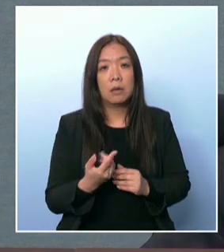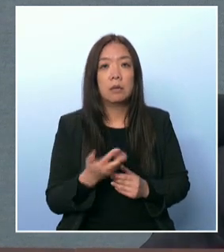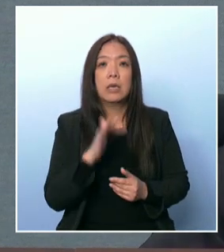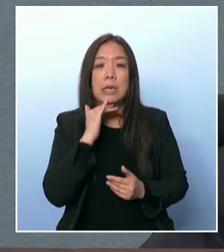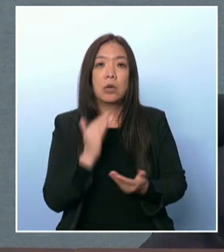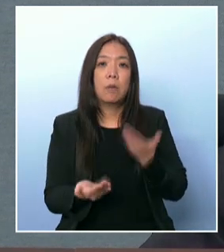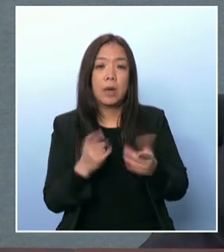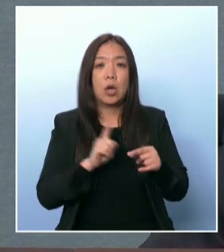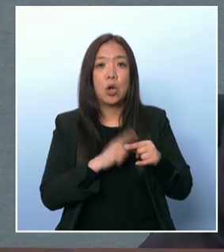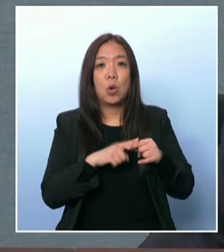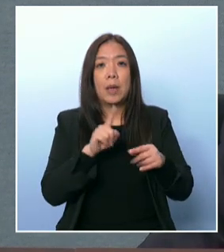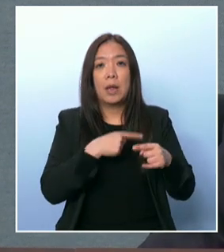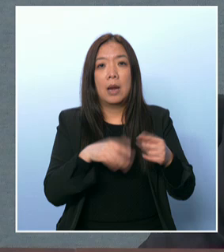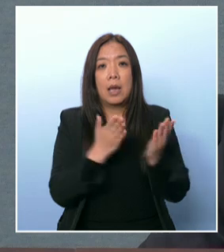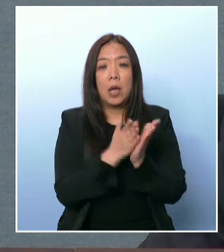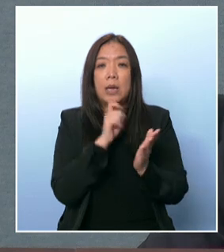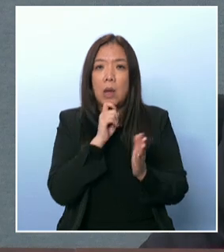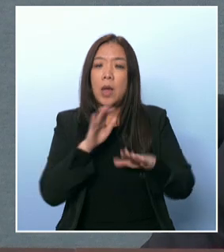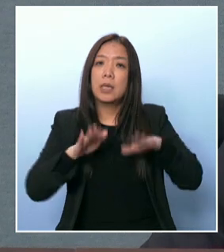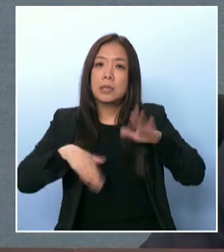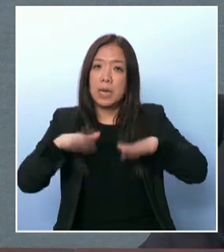$1.45 billion.